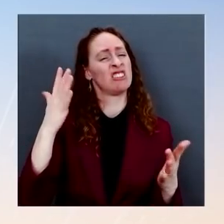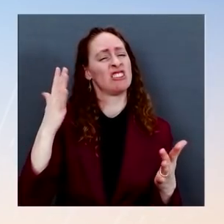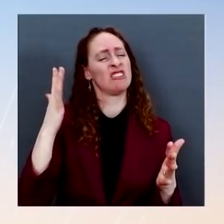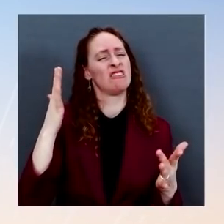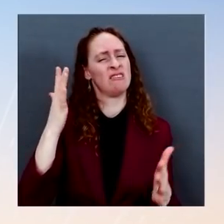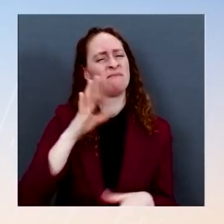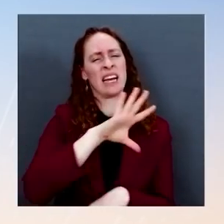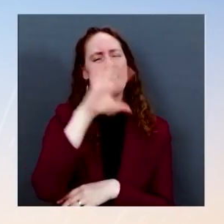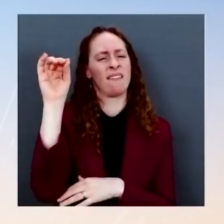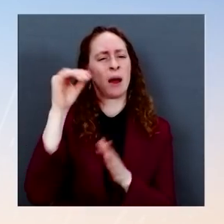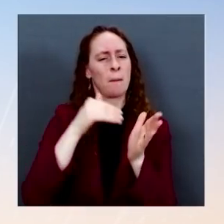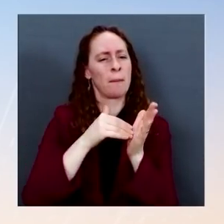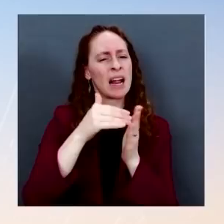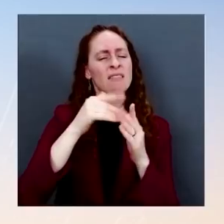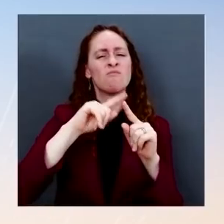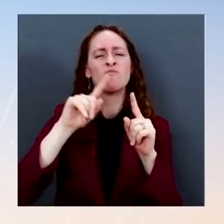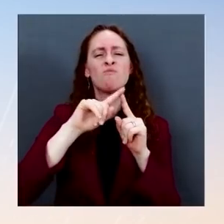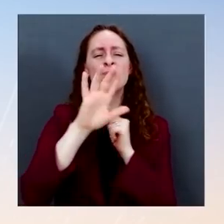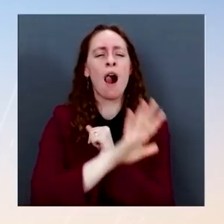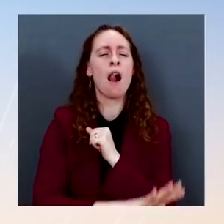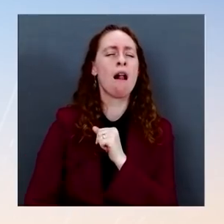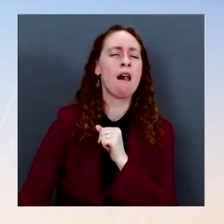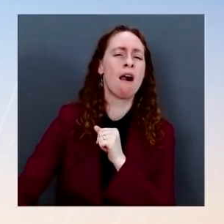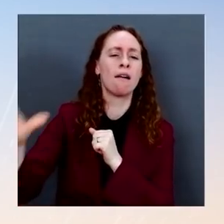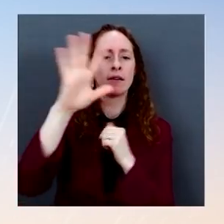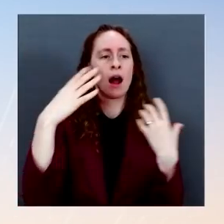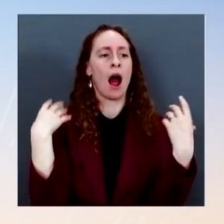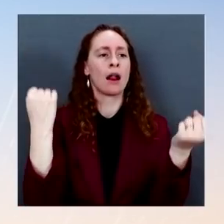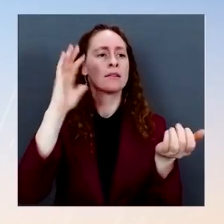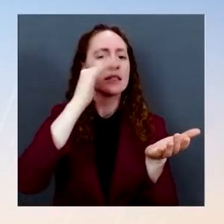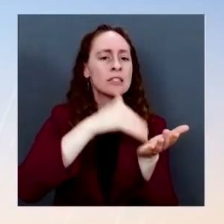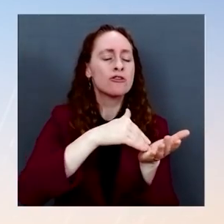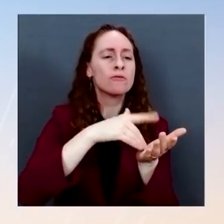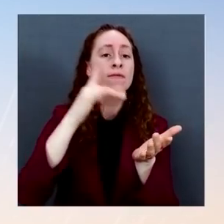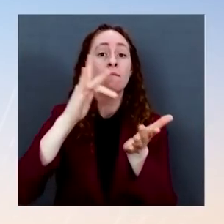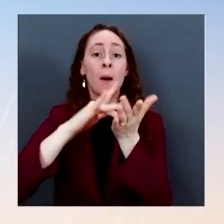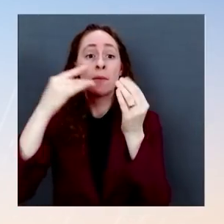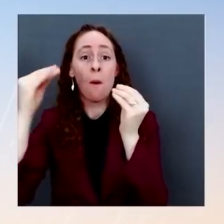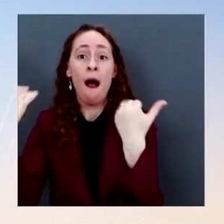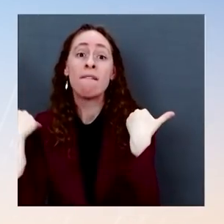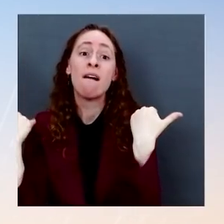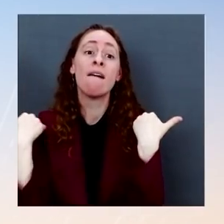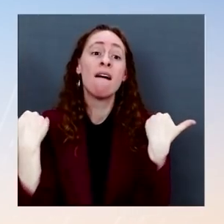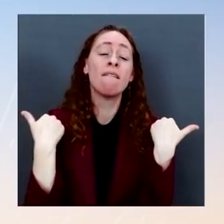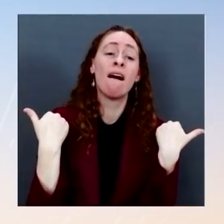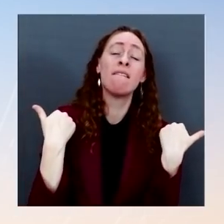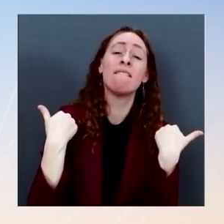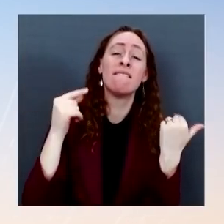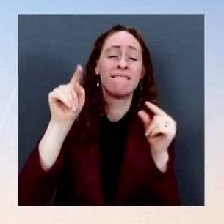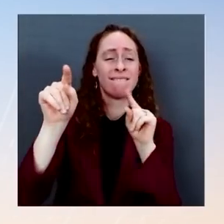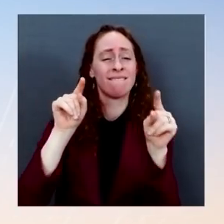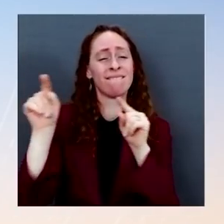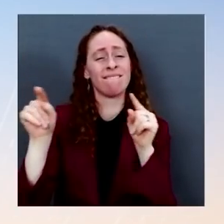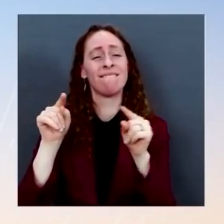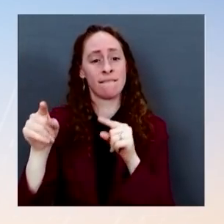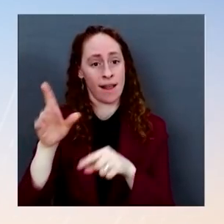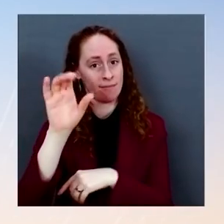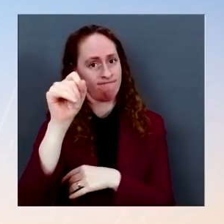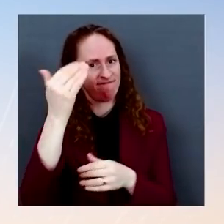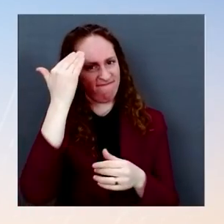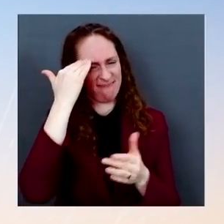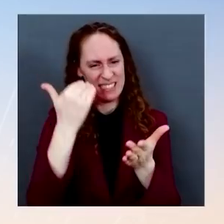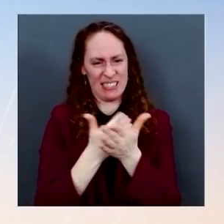across the country. But obviously, with the transmissibility of this variant, we're going to continue to build on that. And that's what I think the people, the American people, will hear from him on